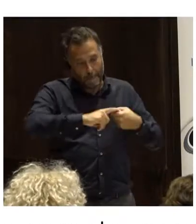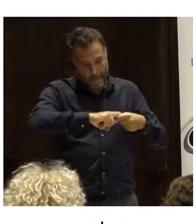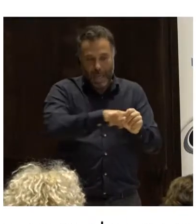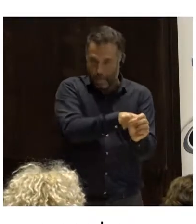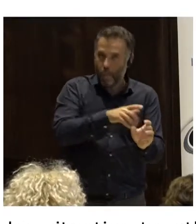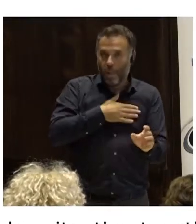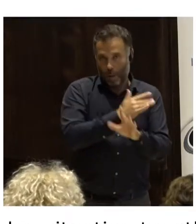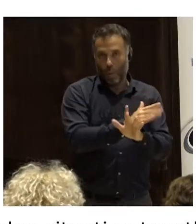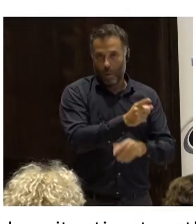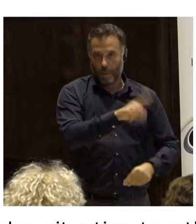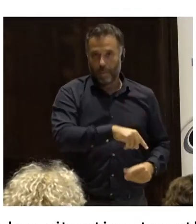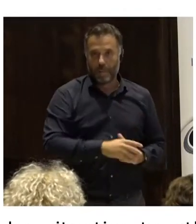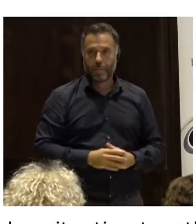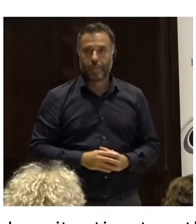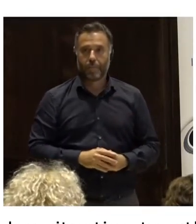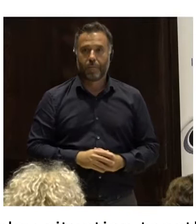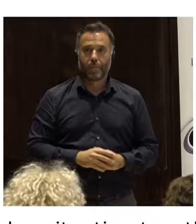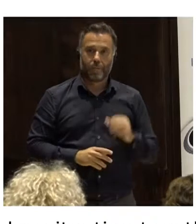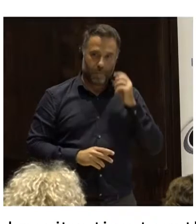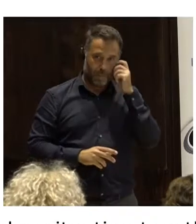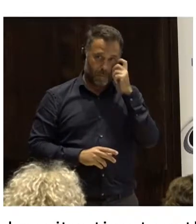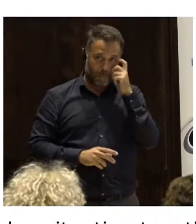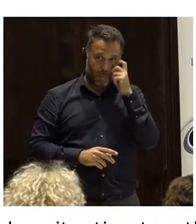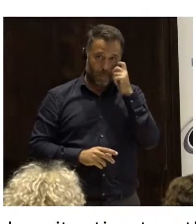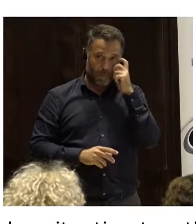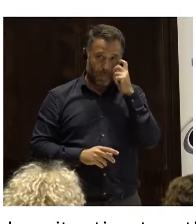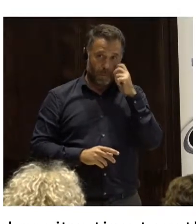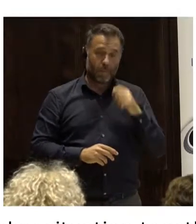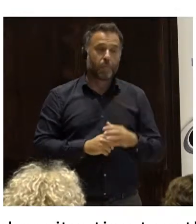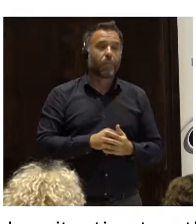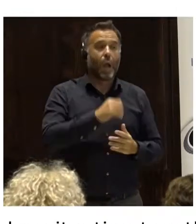So we can move to the next question.